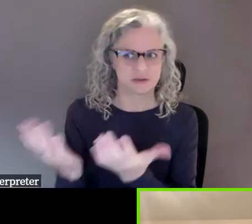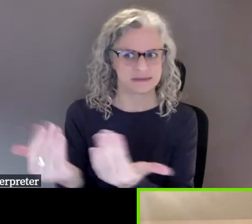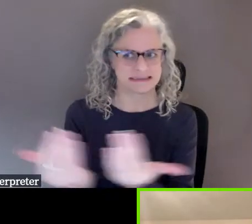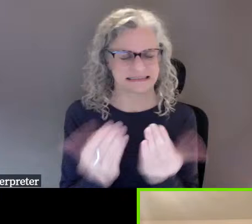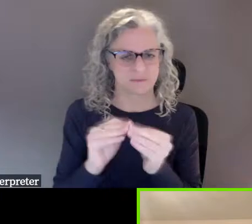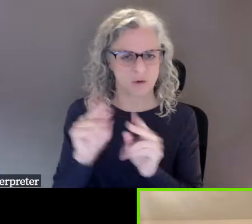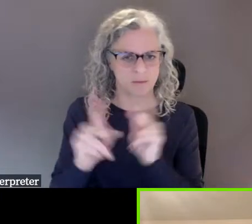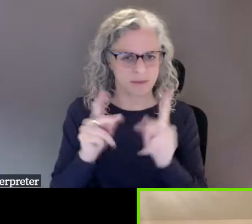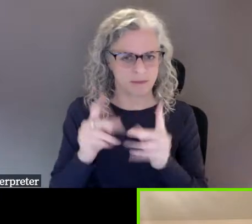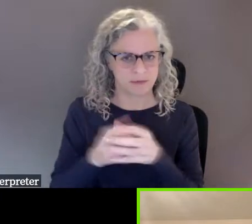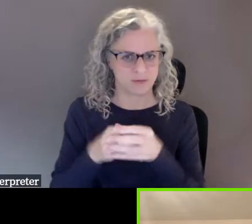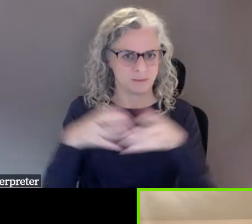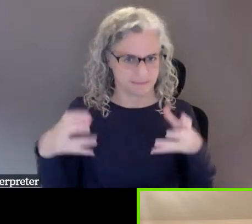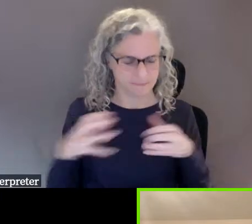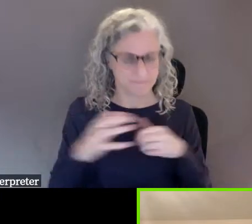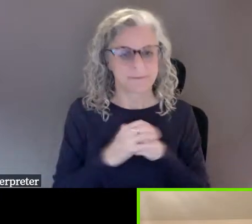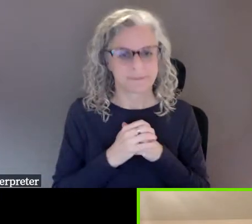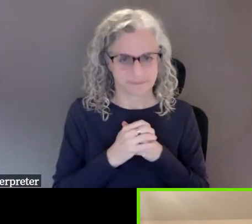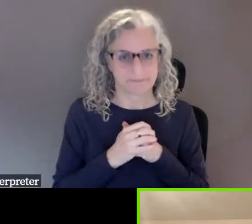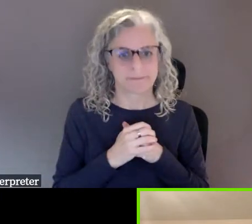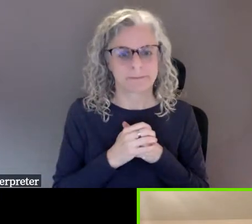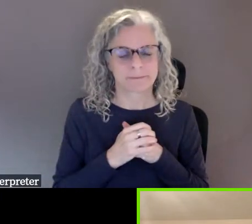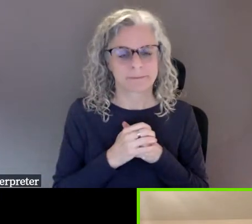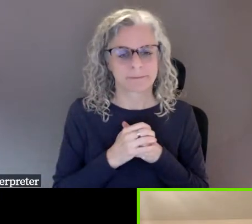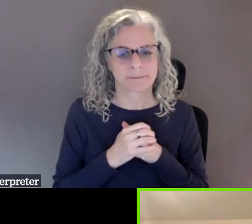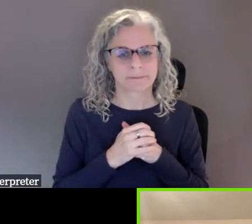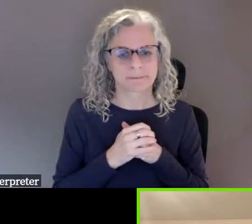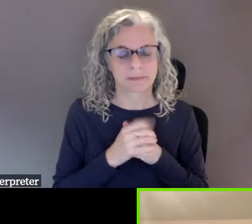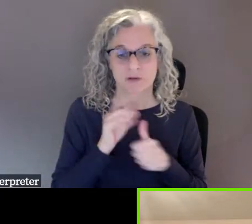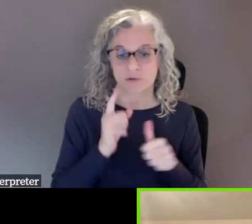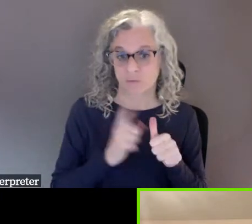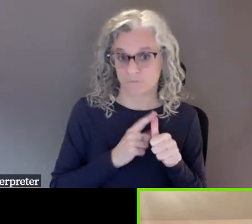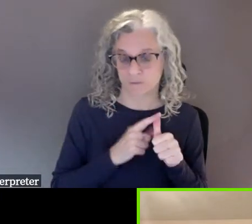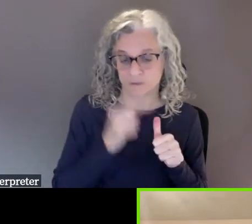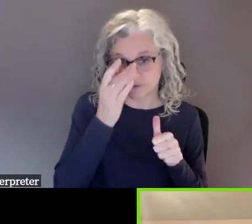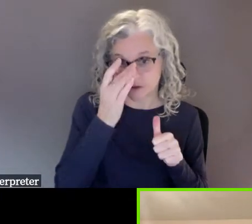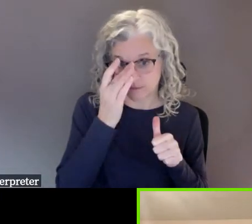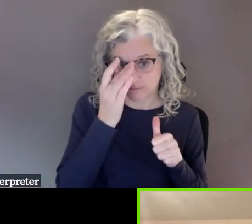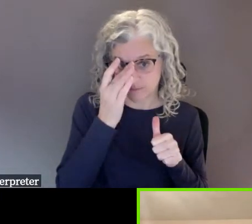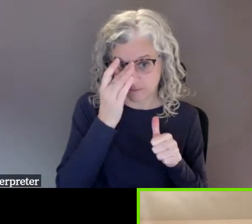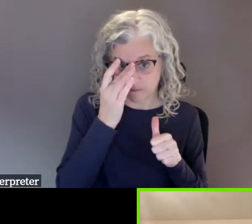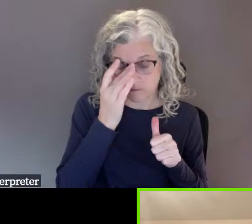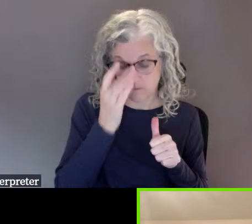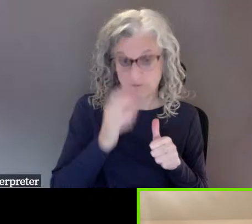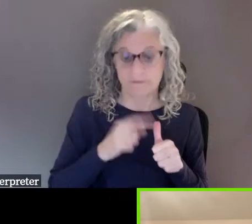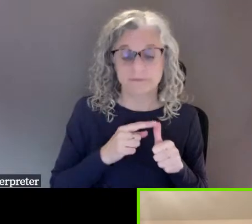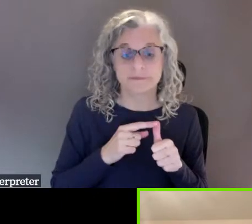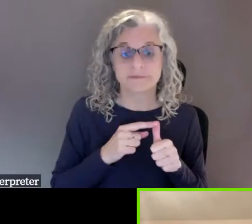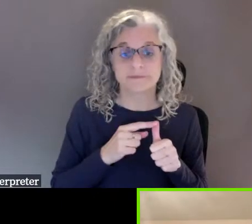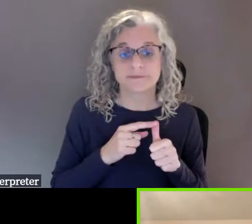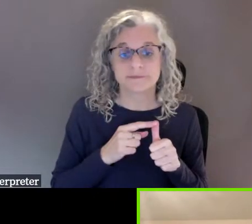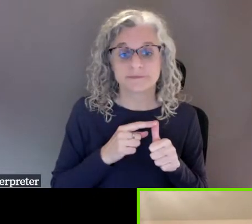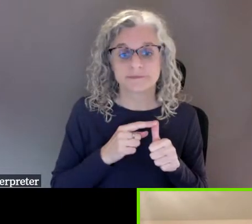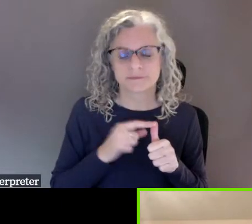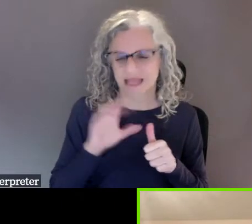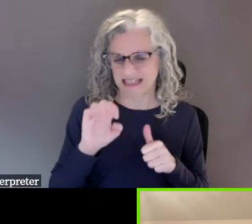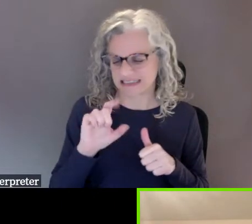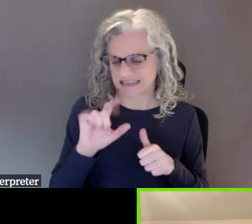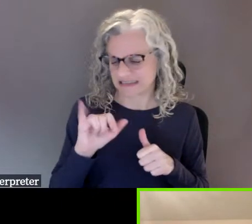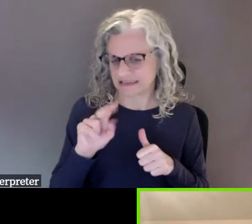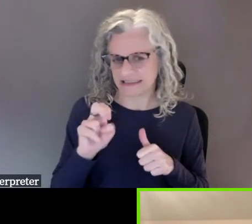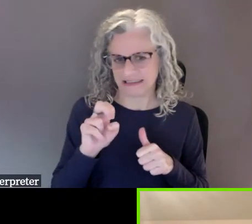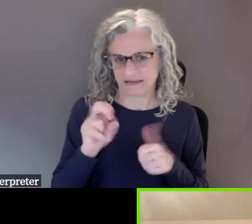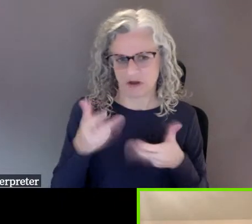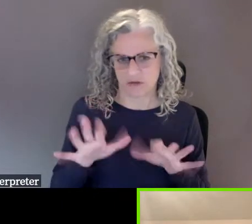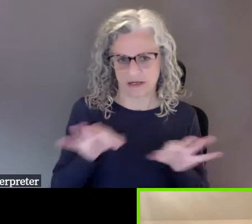capacity. Okay, first things first. So as Celine mentioned at the start